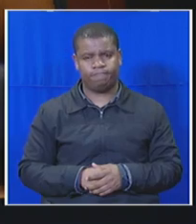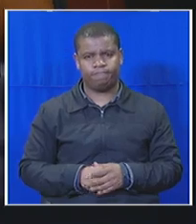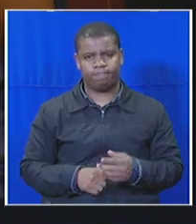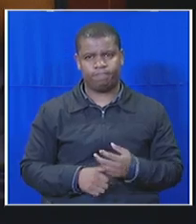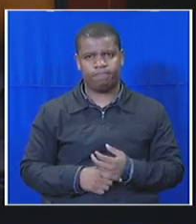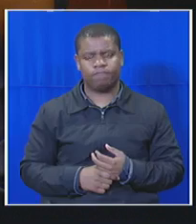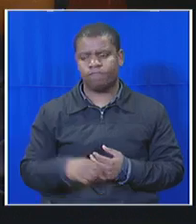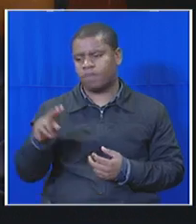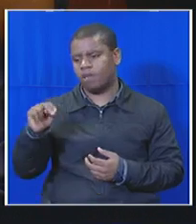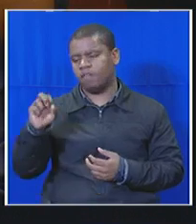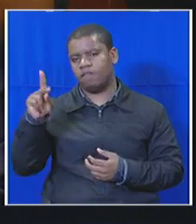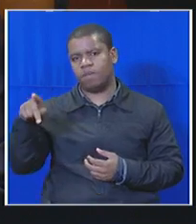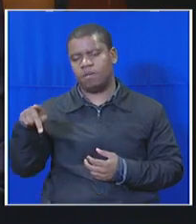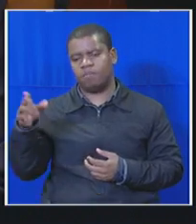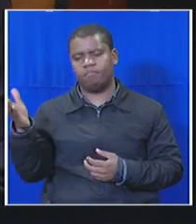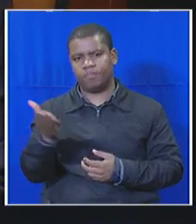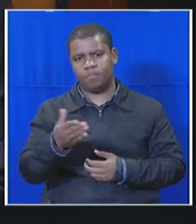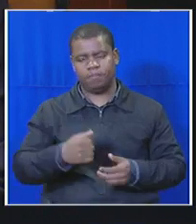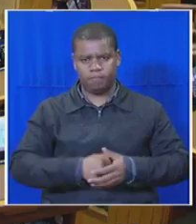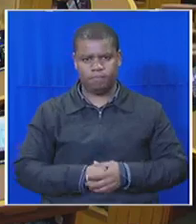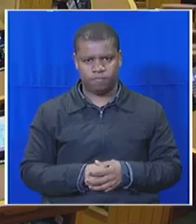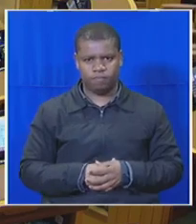Okay. NFP.